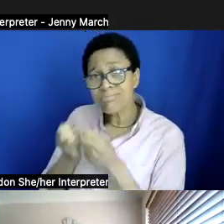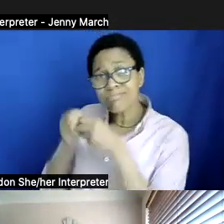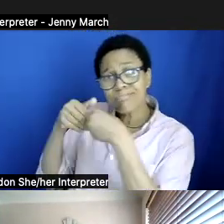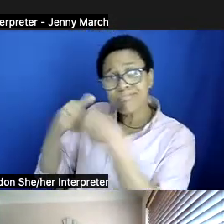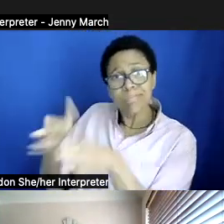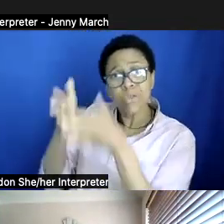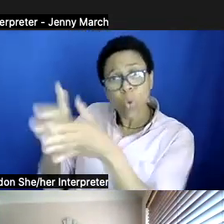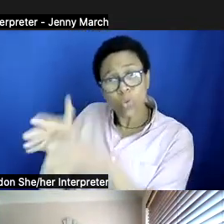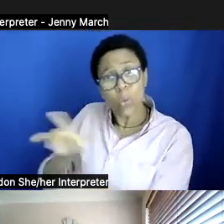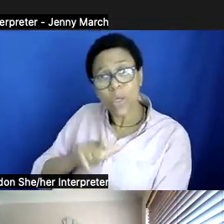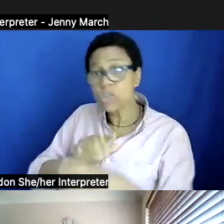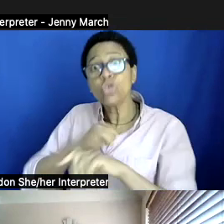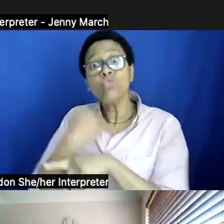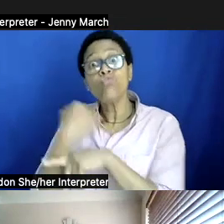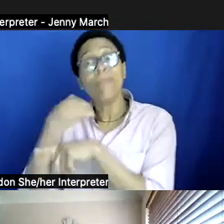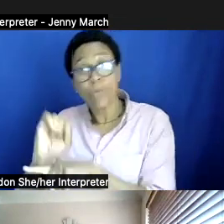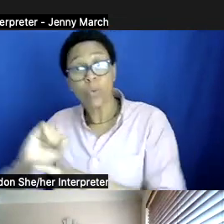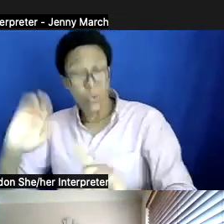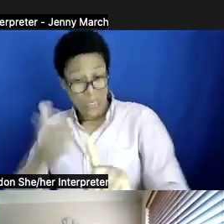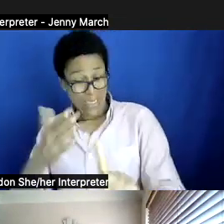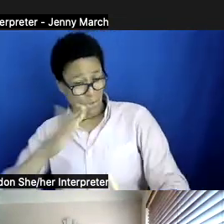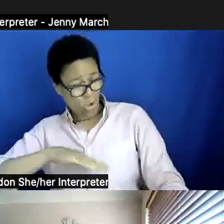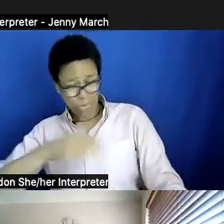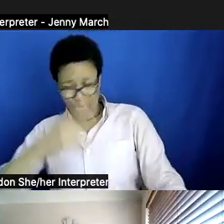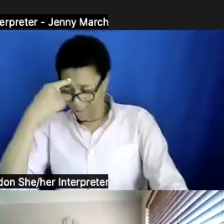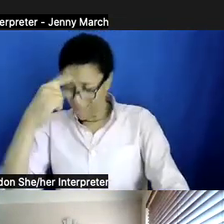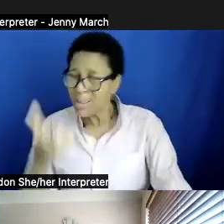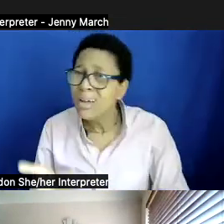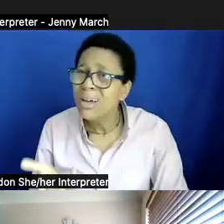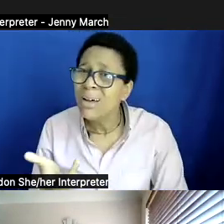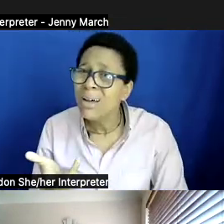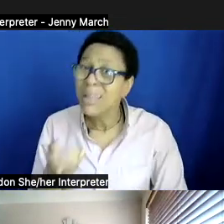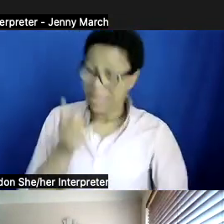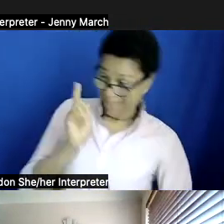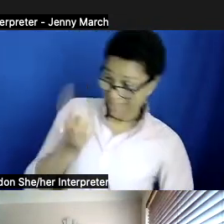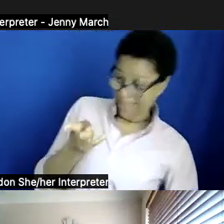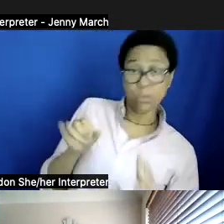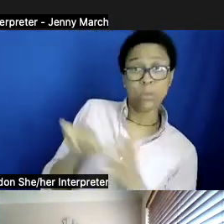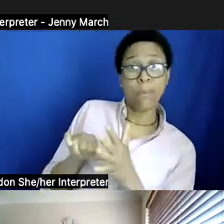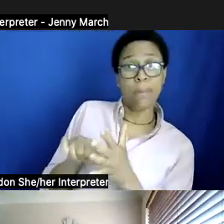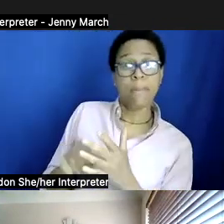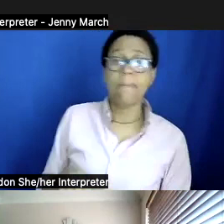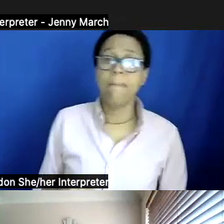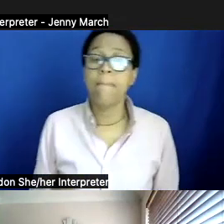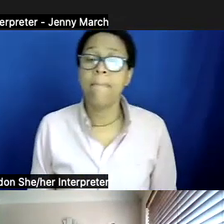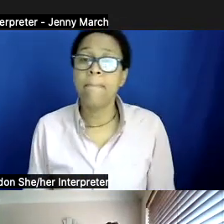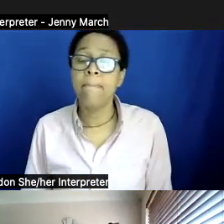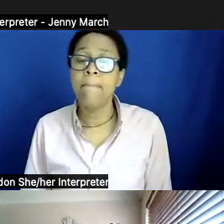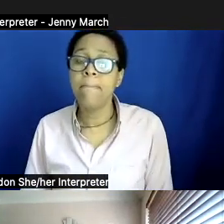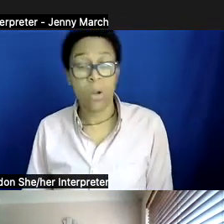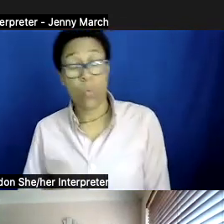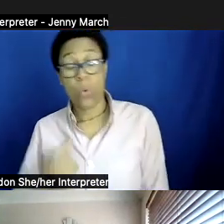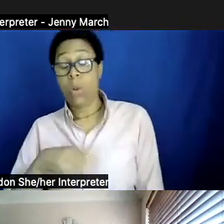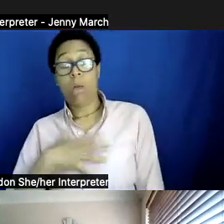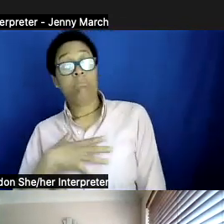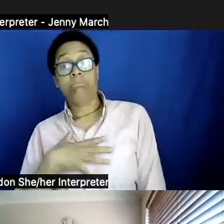but that was like really analysed as like as though that was her issue. And we were all just like, what, this is